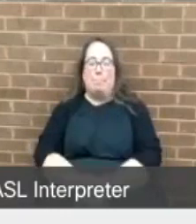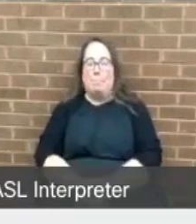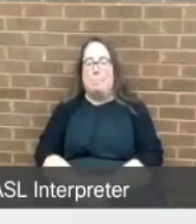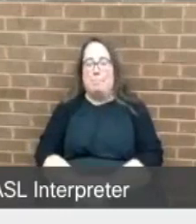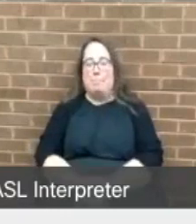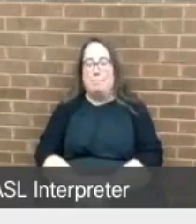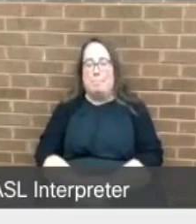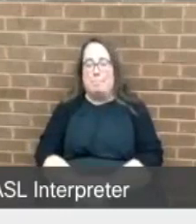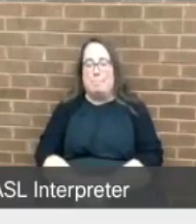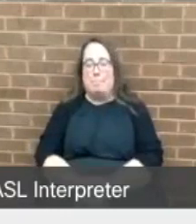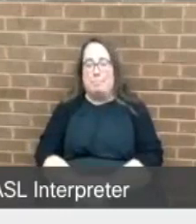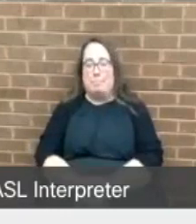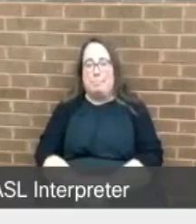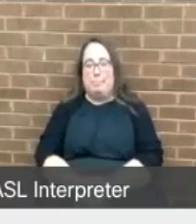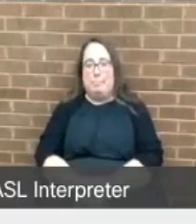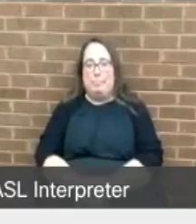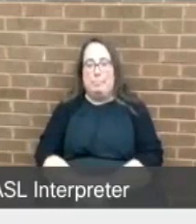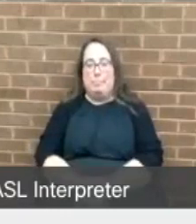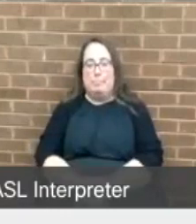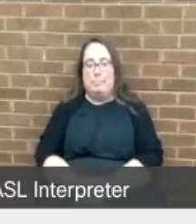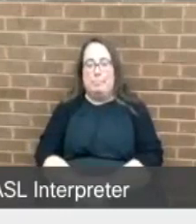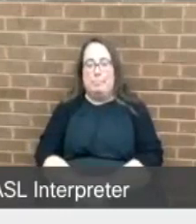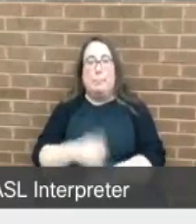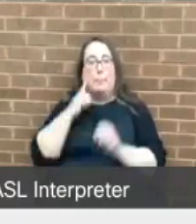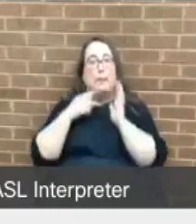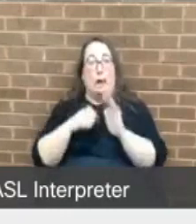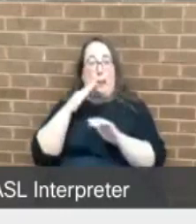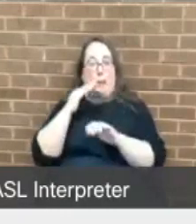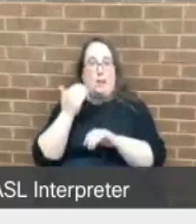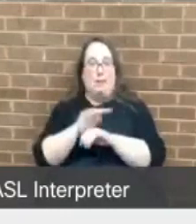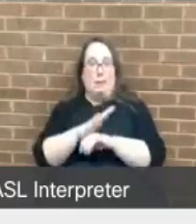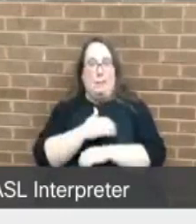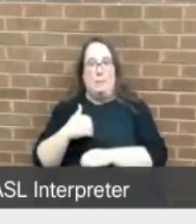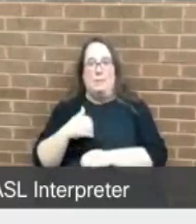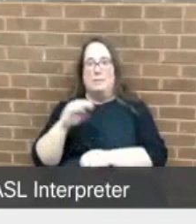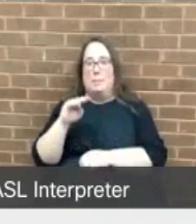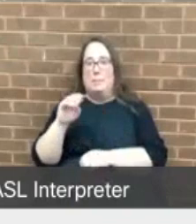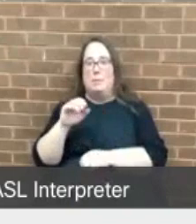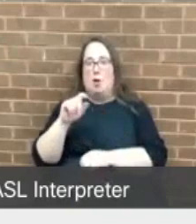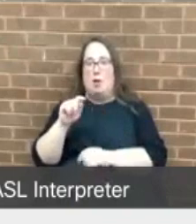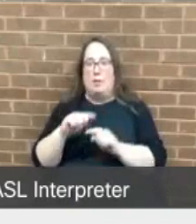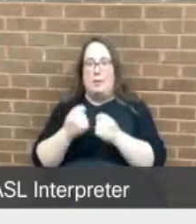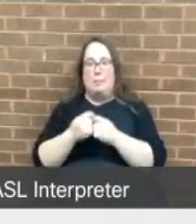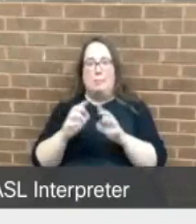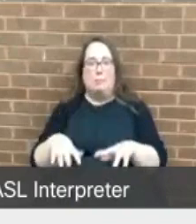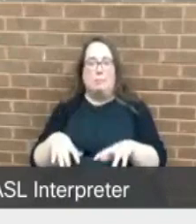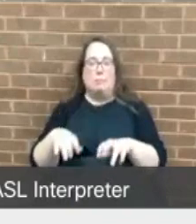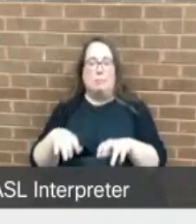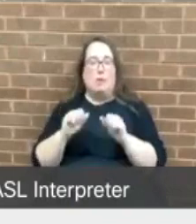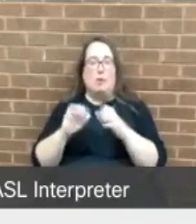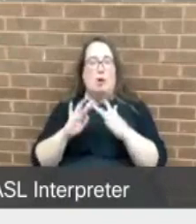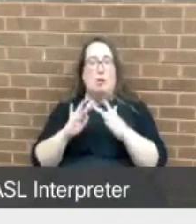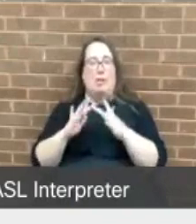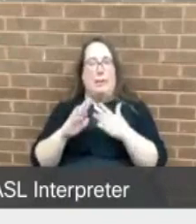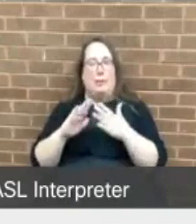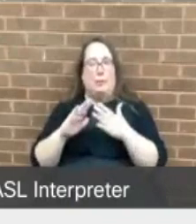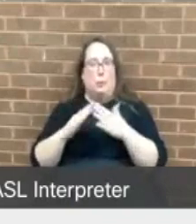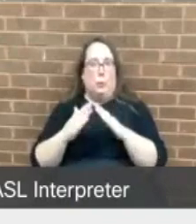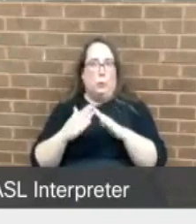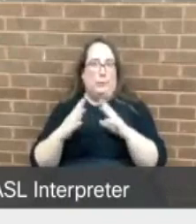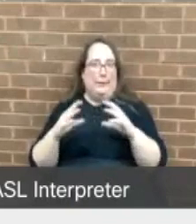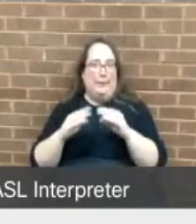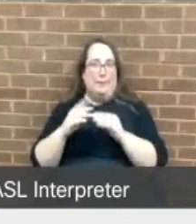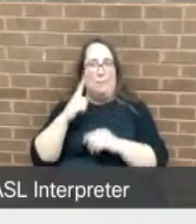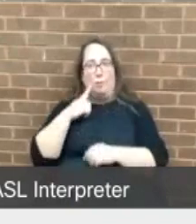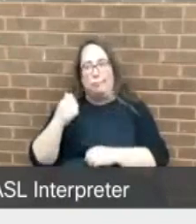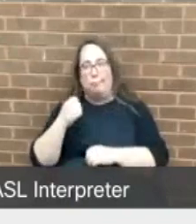virtual setting over this last year and a half. For instance, I know last night members of our MDOT team held a virtual community meeting on the proposal for